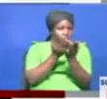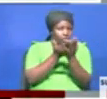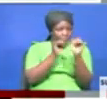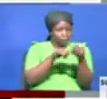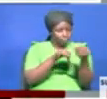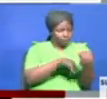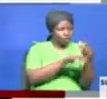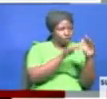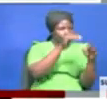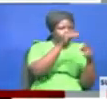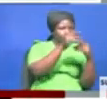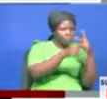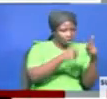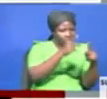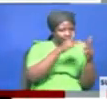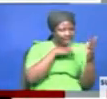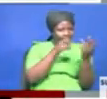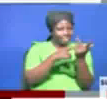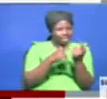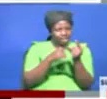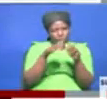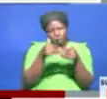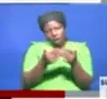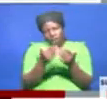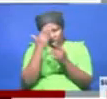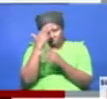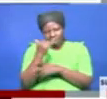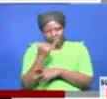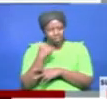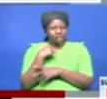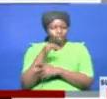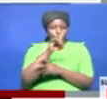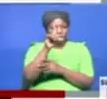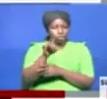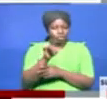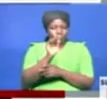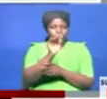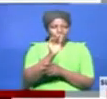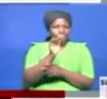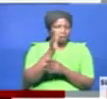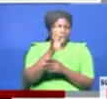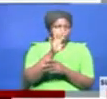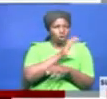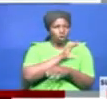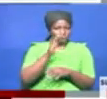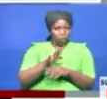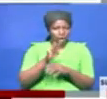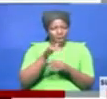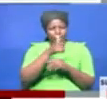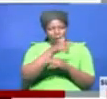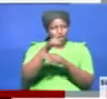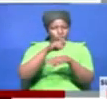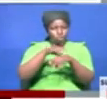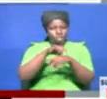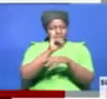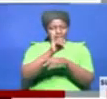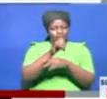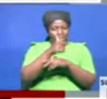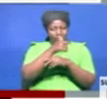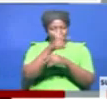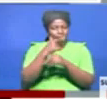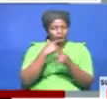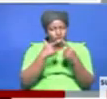and the tally? Because there's a question that was put forth to the 4 commissioners by the media holding during that particular press briefing. Do they